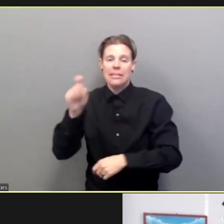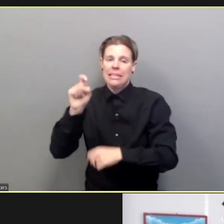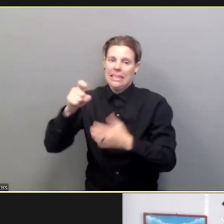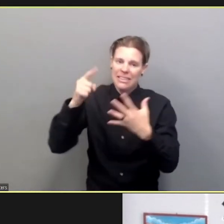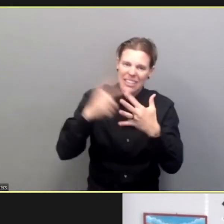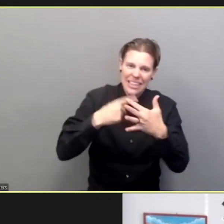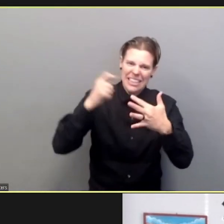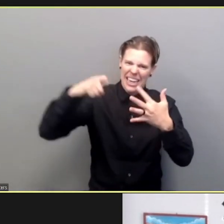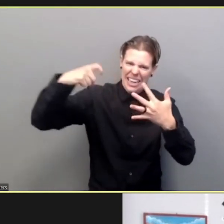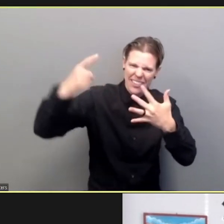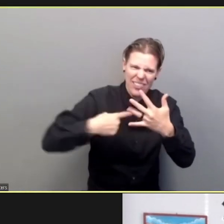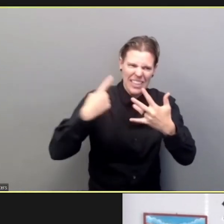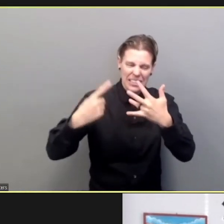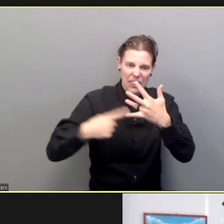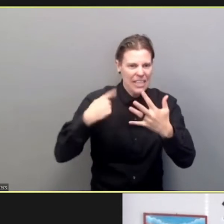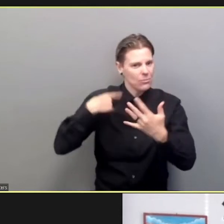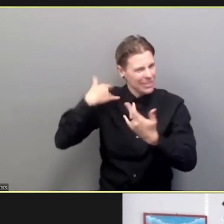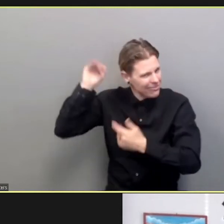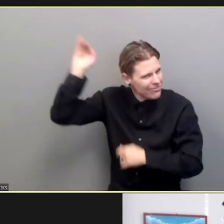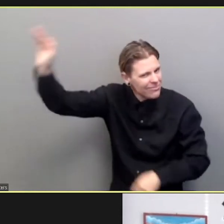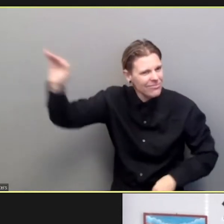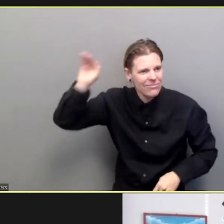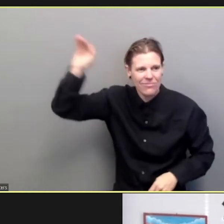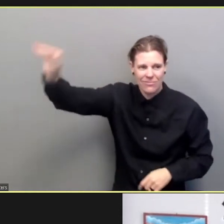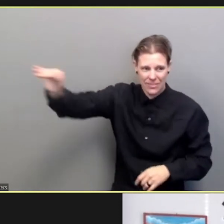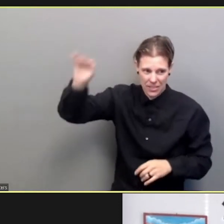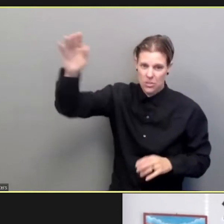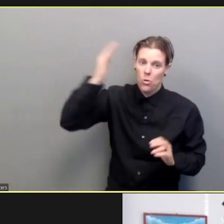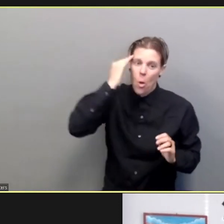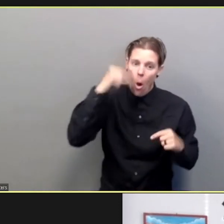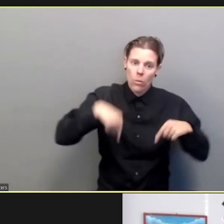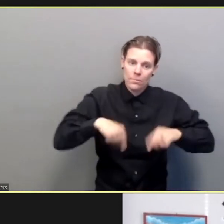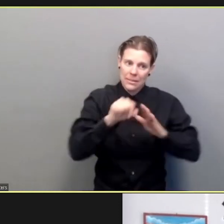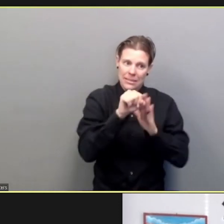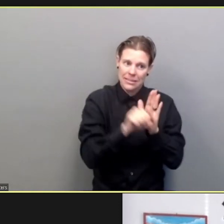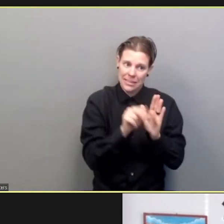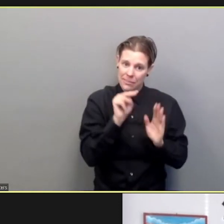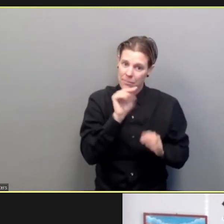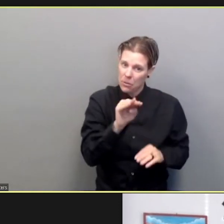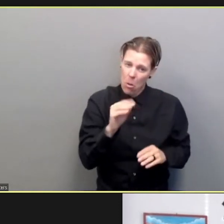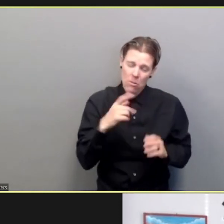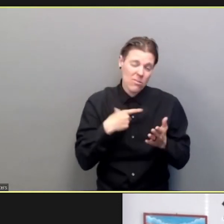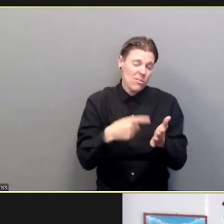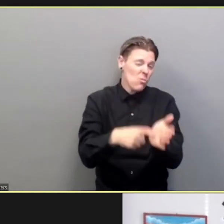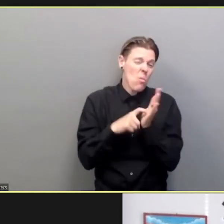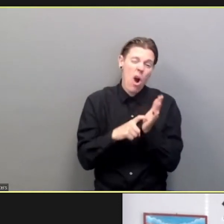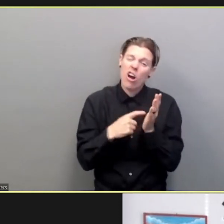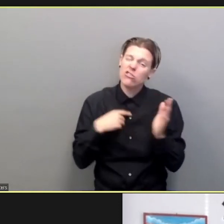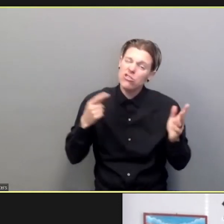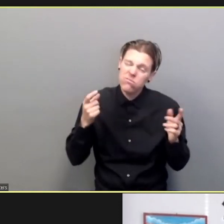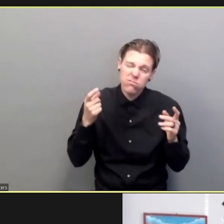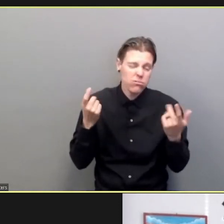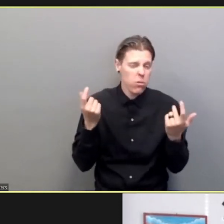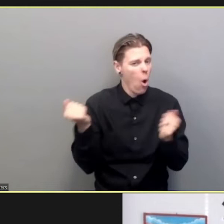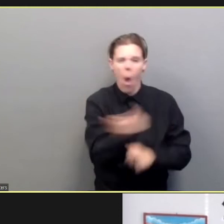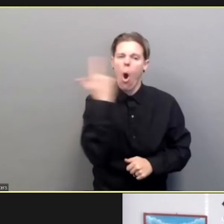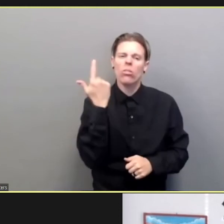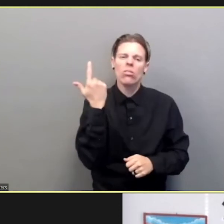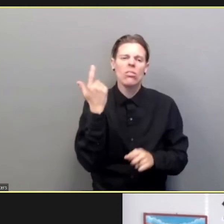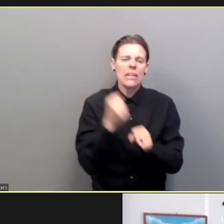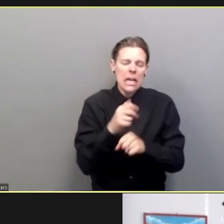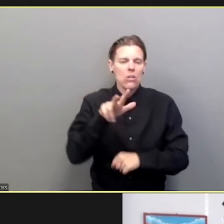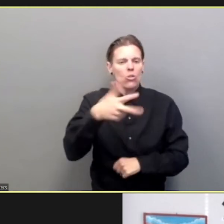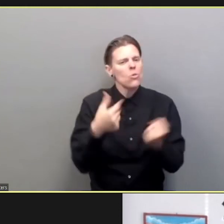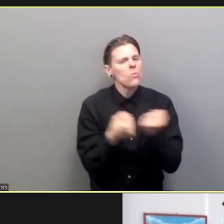want everyone in New Mexico to get a booster, you know, right away, as long as they're 18 or over